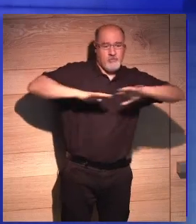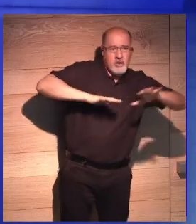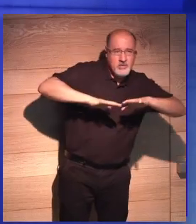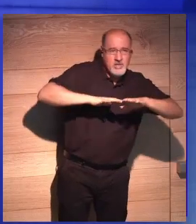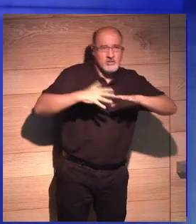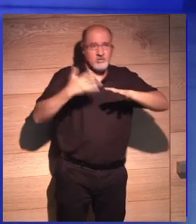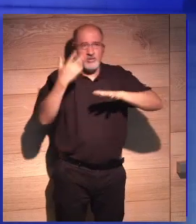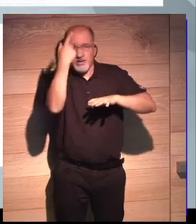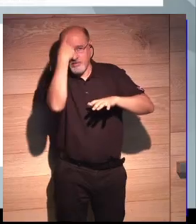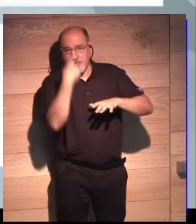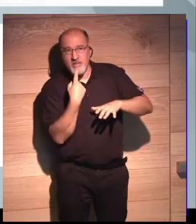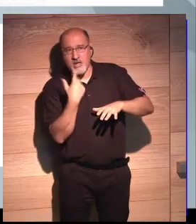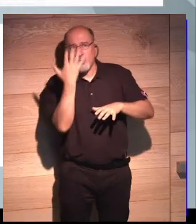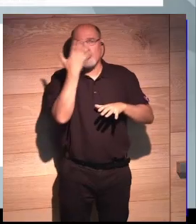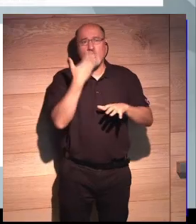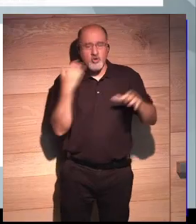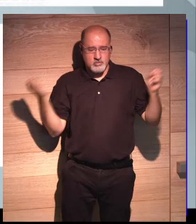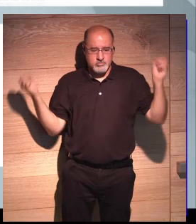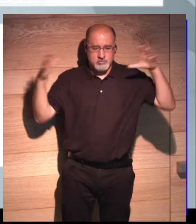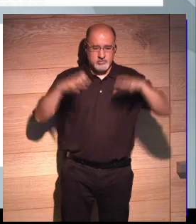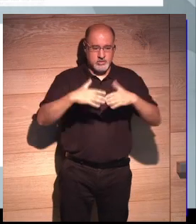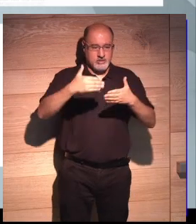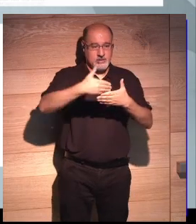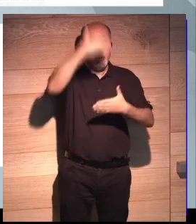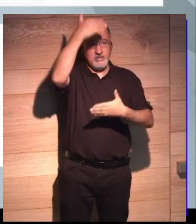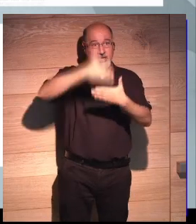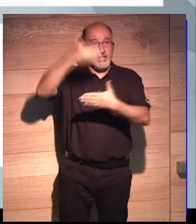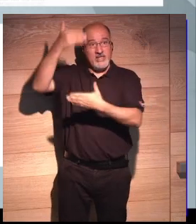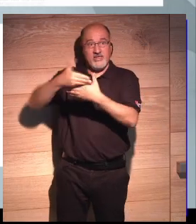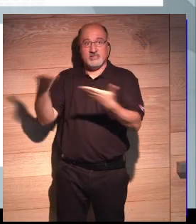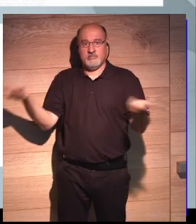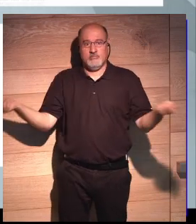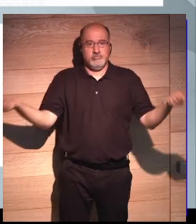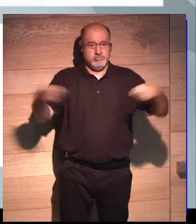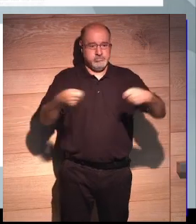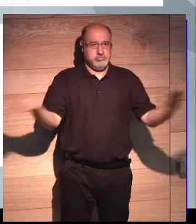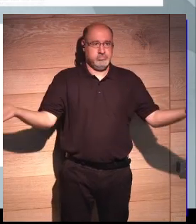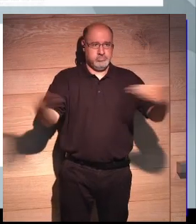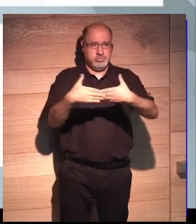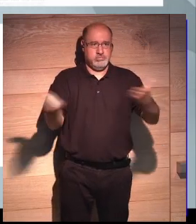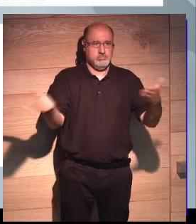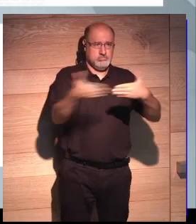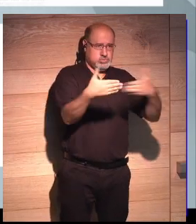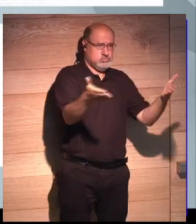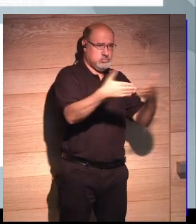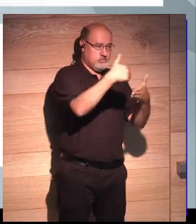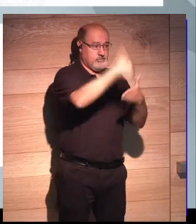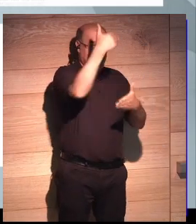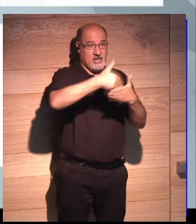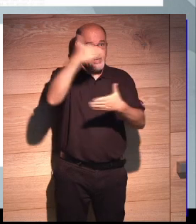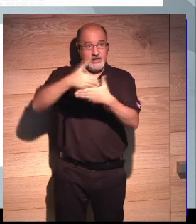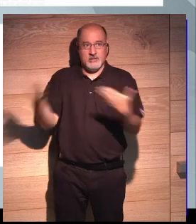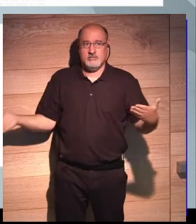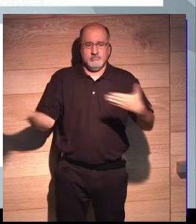when you sucked it, the walls closed in. And that was just a weighing scale that was sending a float value to Unity. It